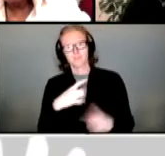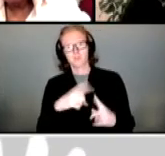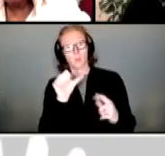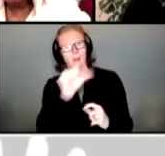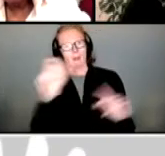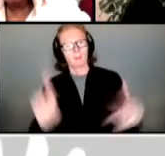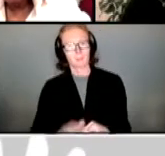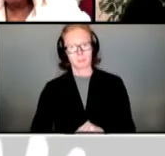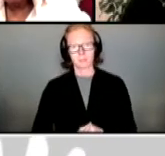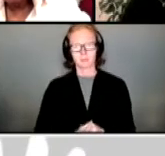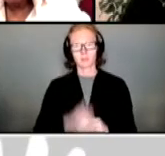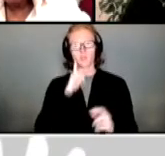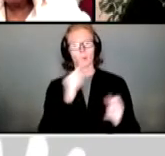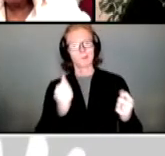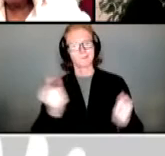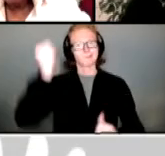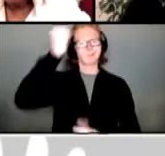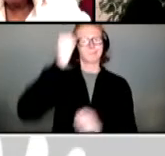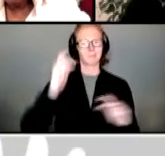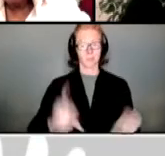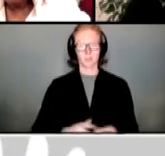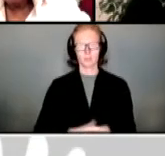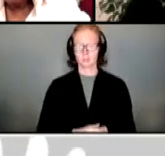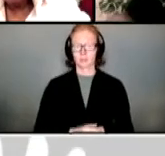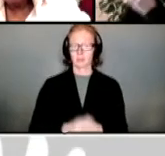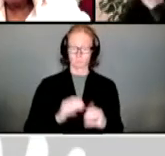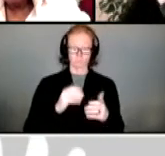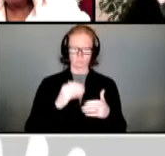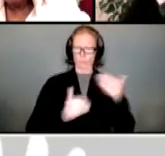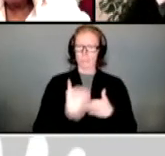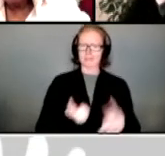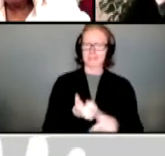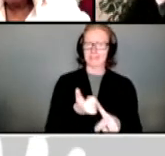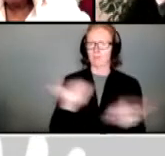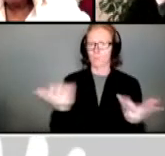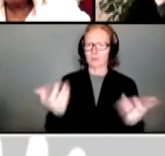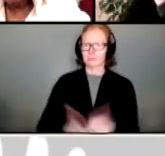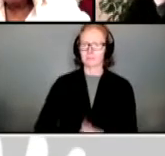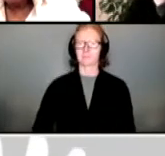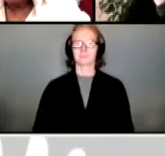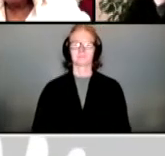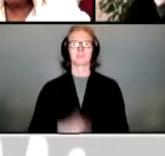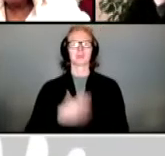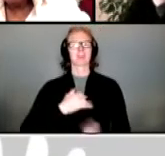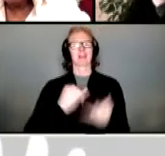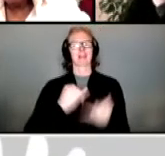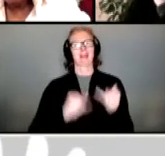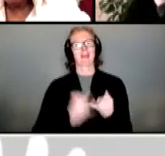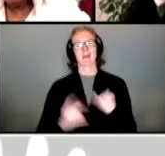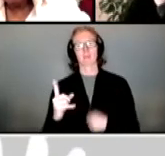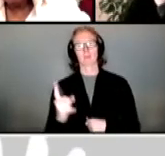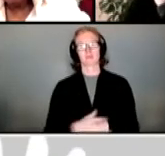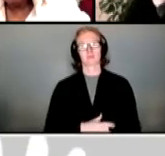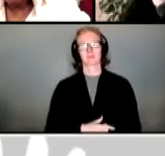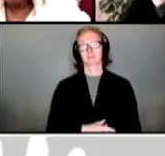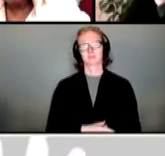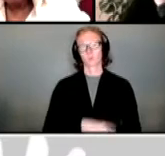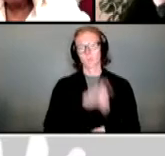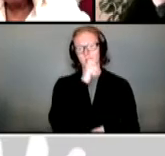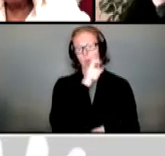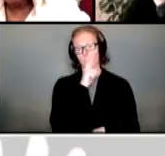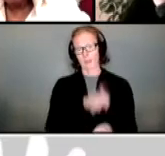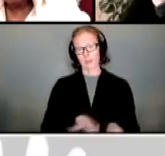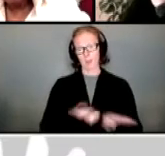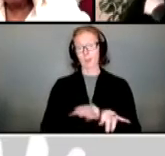know? So that would really be helpful. And then my last question was the least important, but it's one